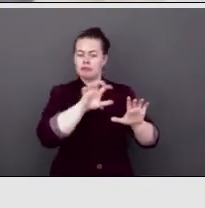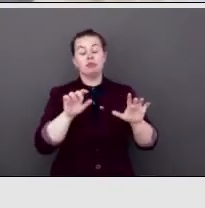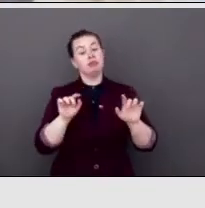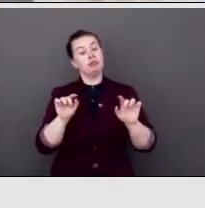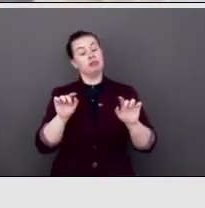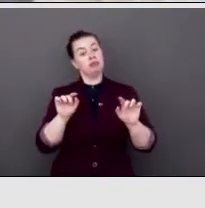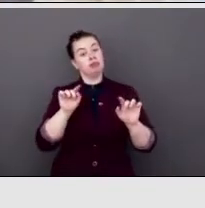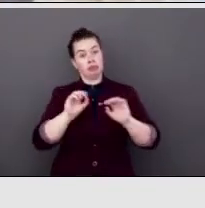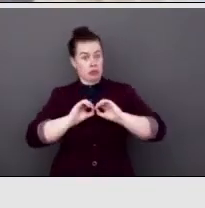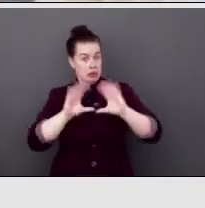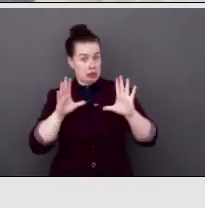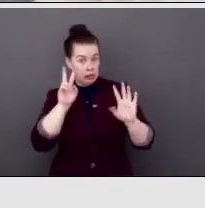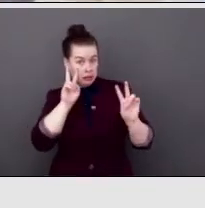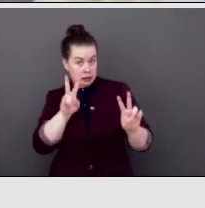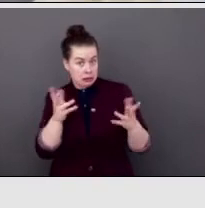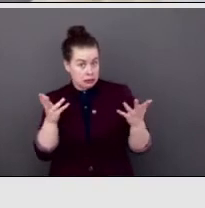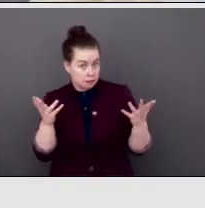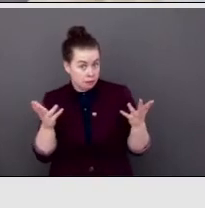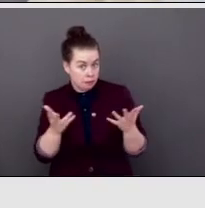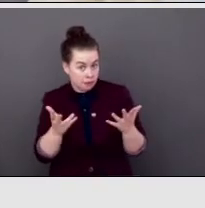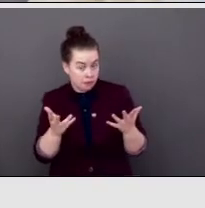As you see, we have the